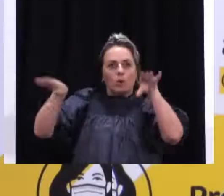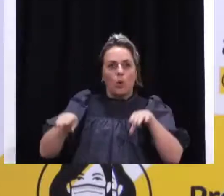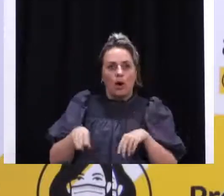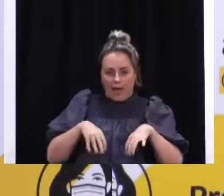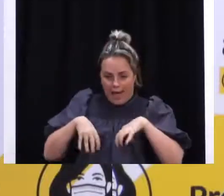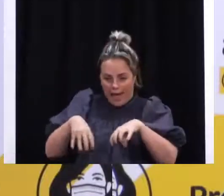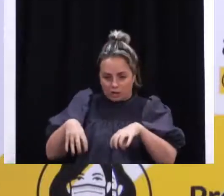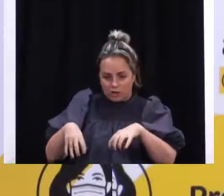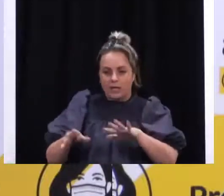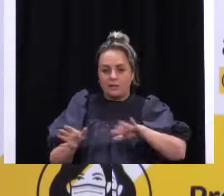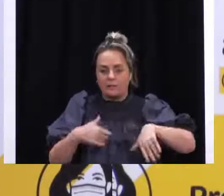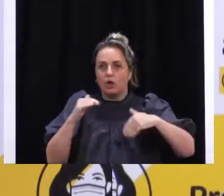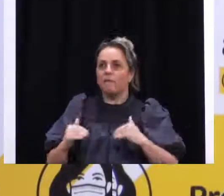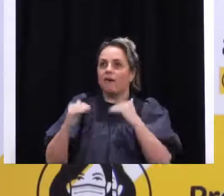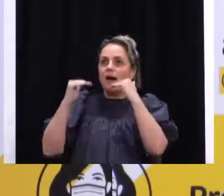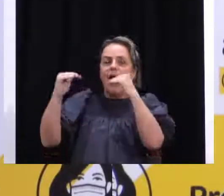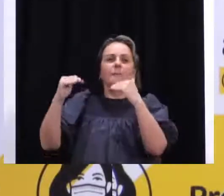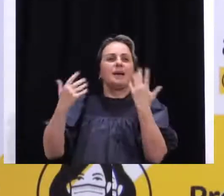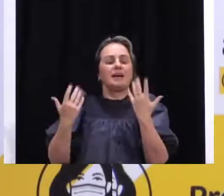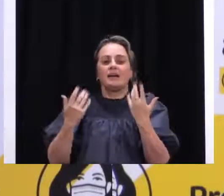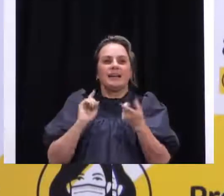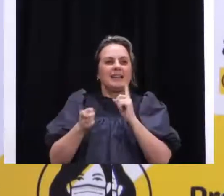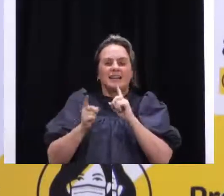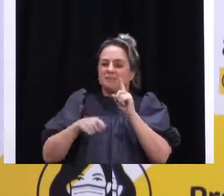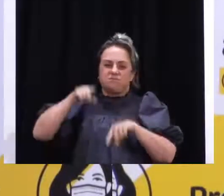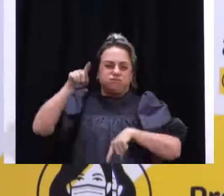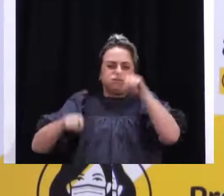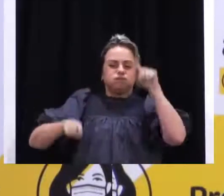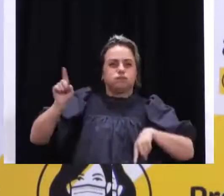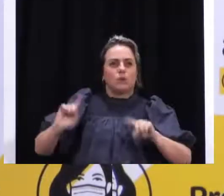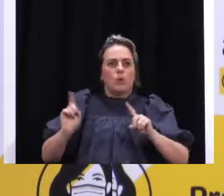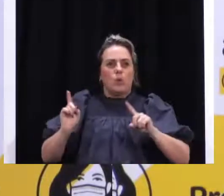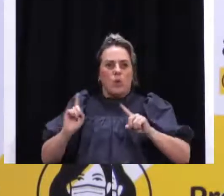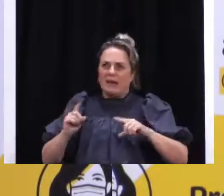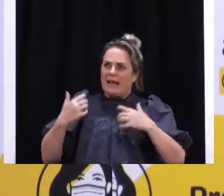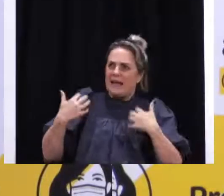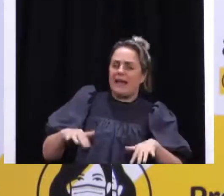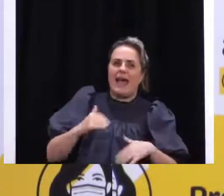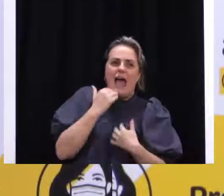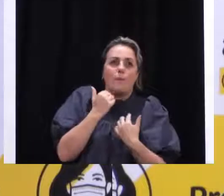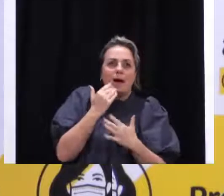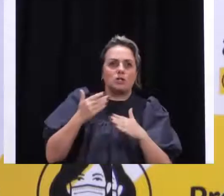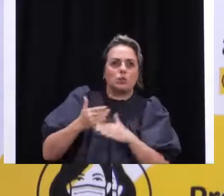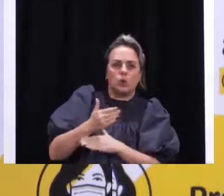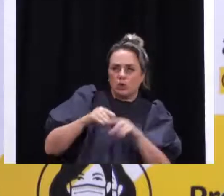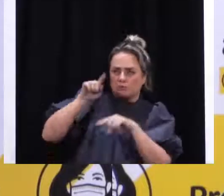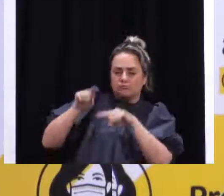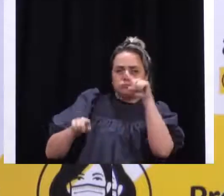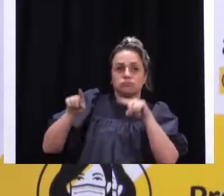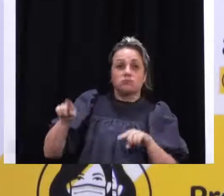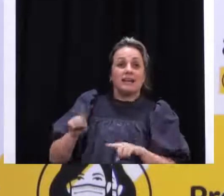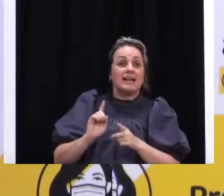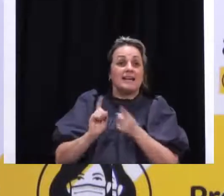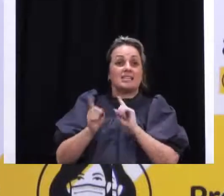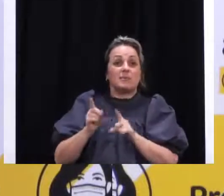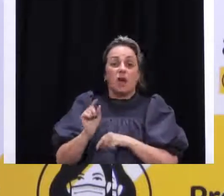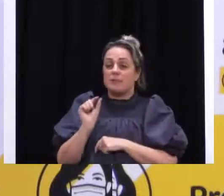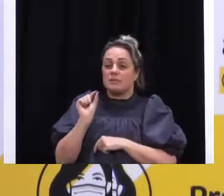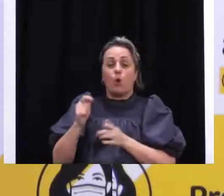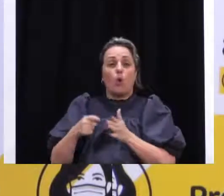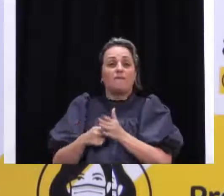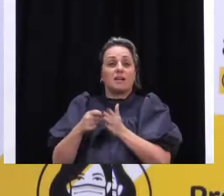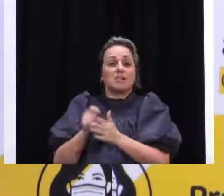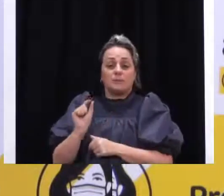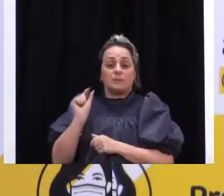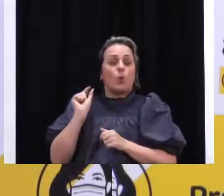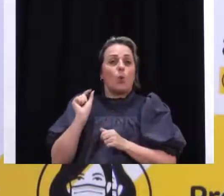it. In other cases, it's more significant work that's needing to be done. Some of the facilities, it's just minor maintenance things, for